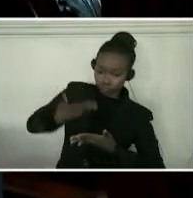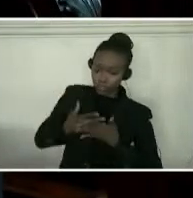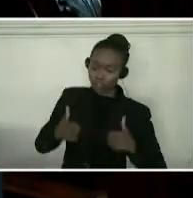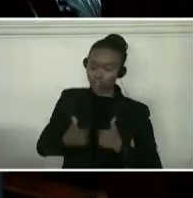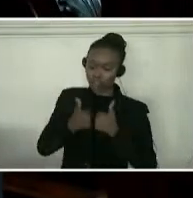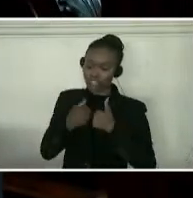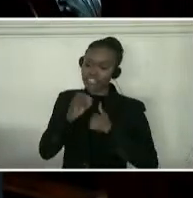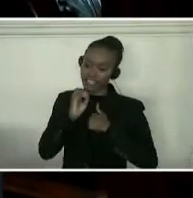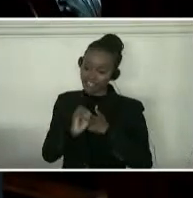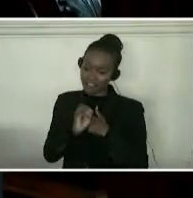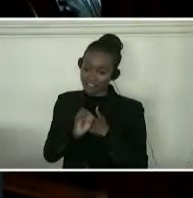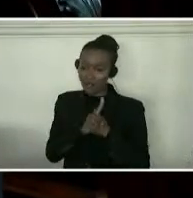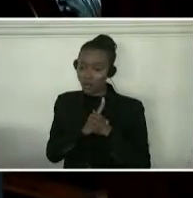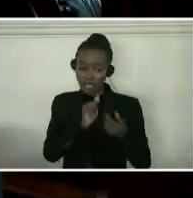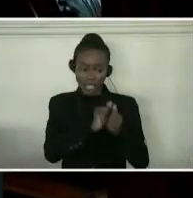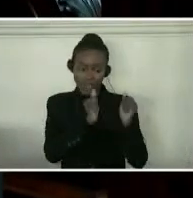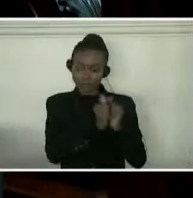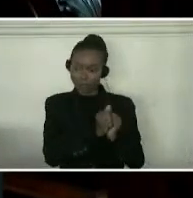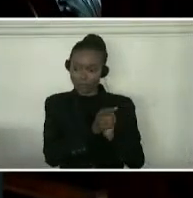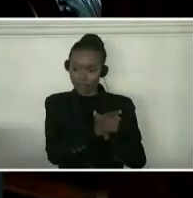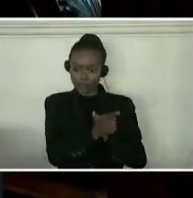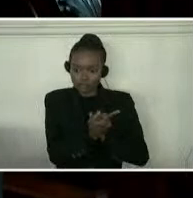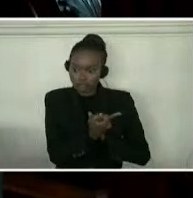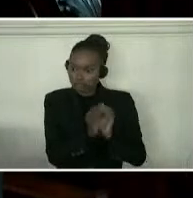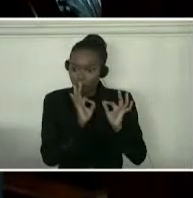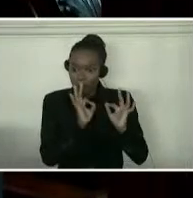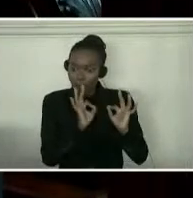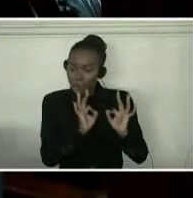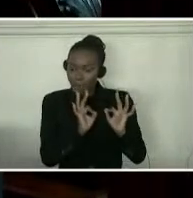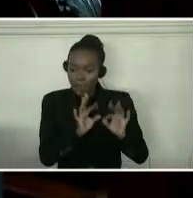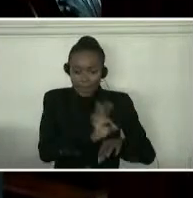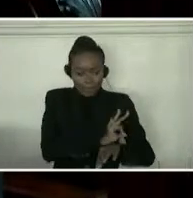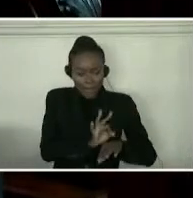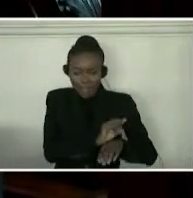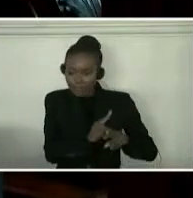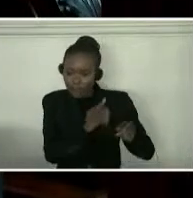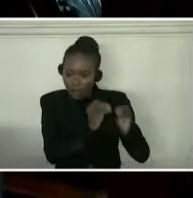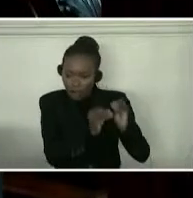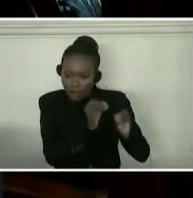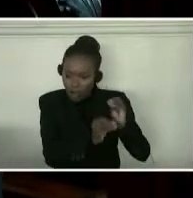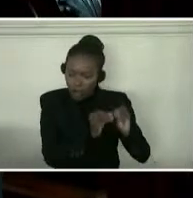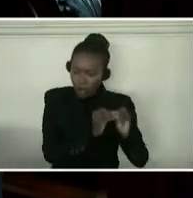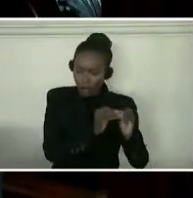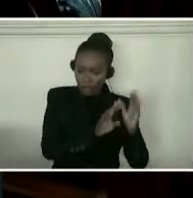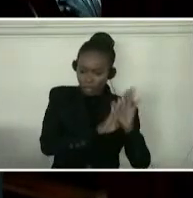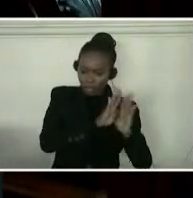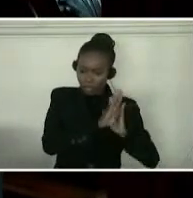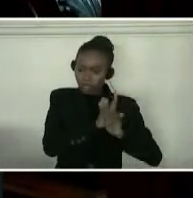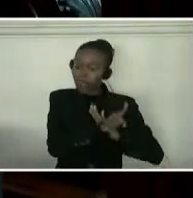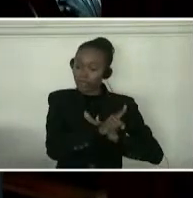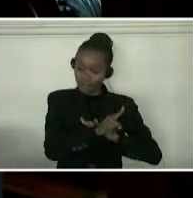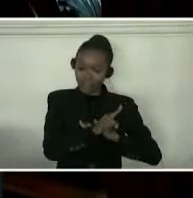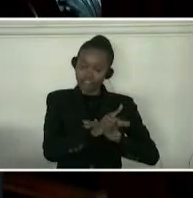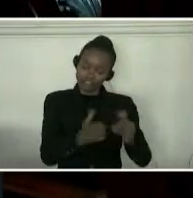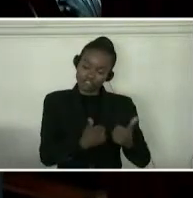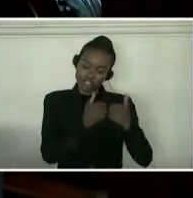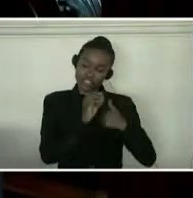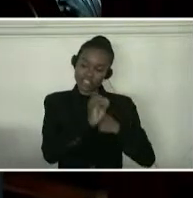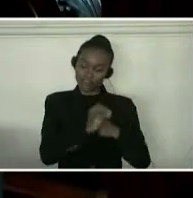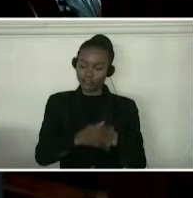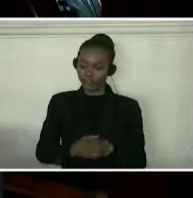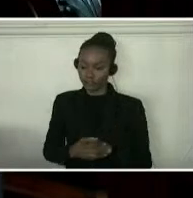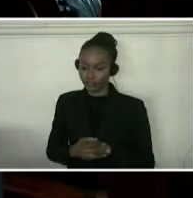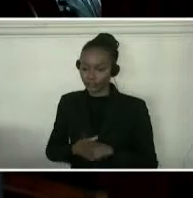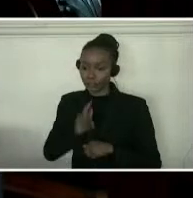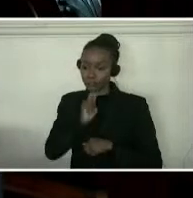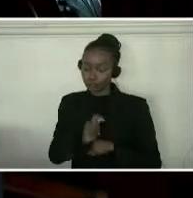proper plane of maintenance vulnerable speaker the absence of sports and creation facilities in these disadvantaged